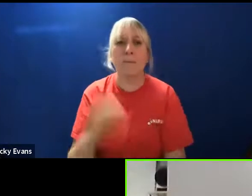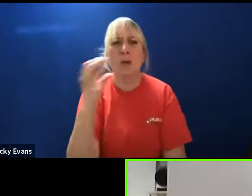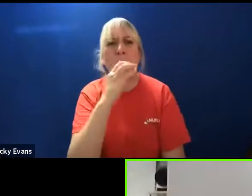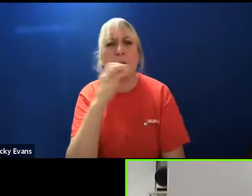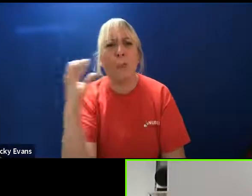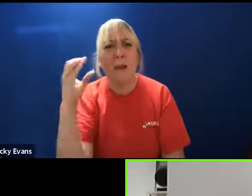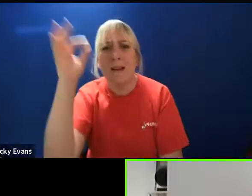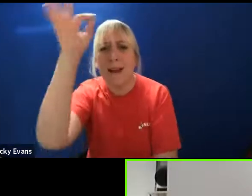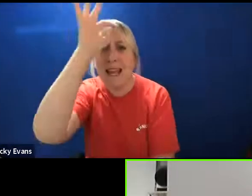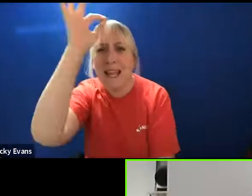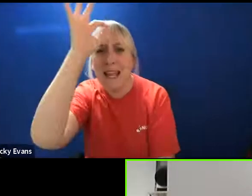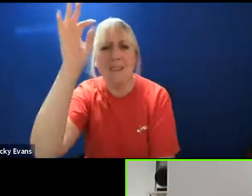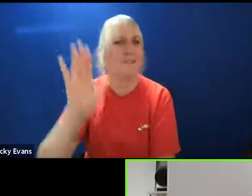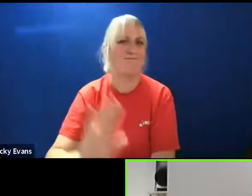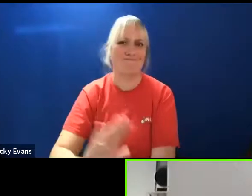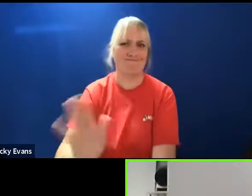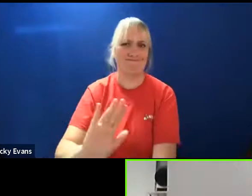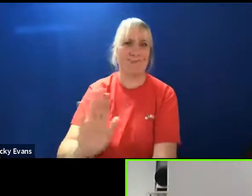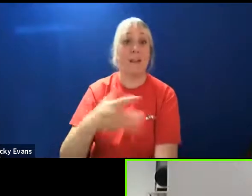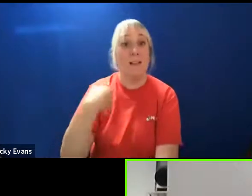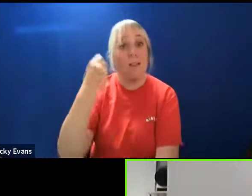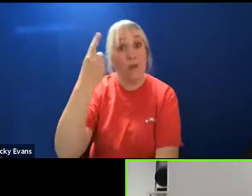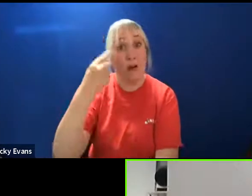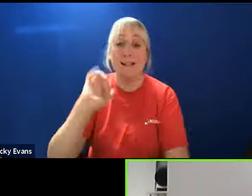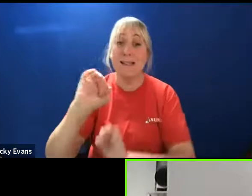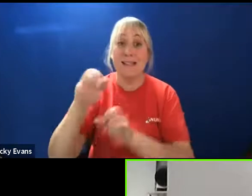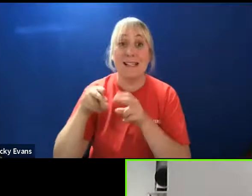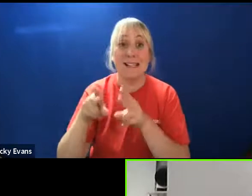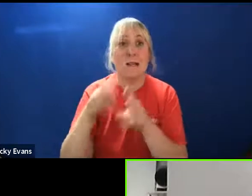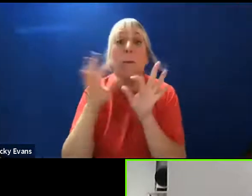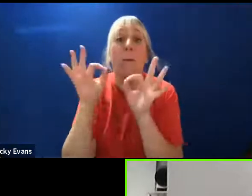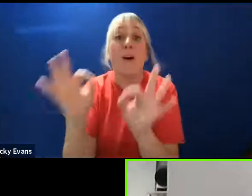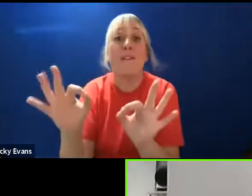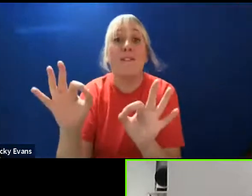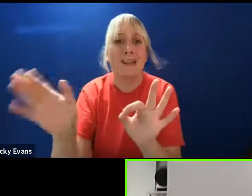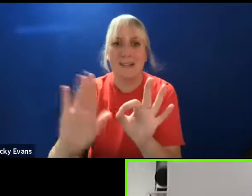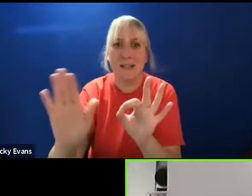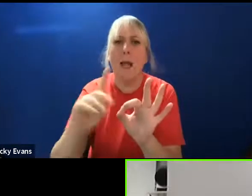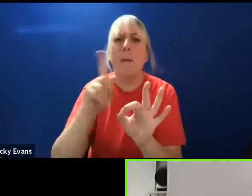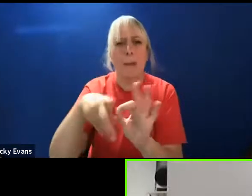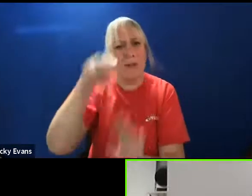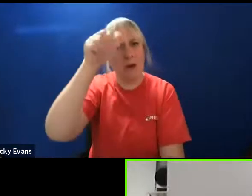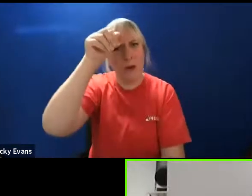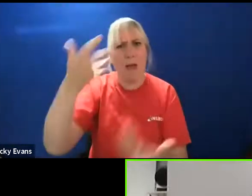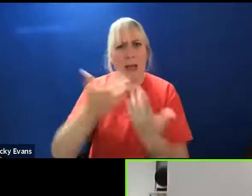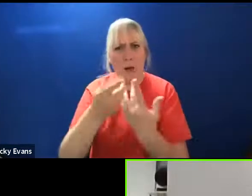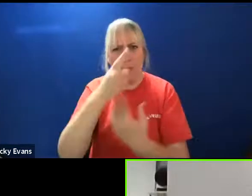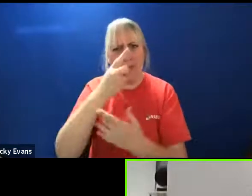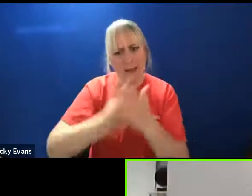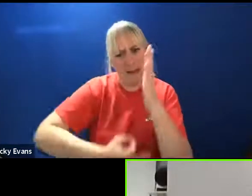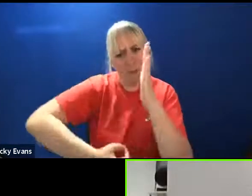what they have is not perfect, but they also know that they are able to make positive changes and work together